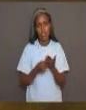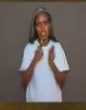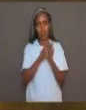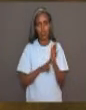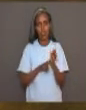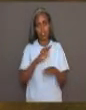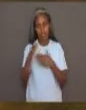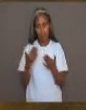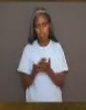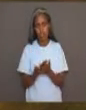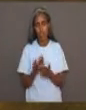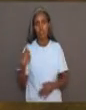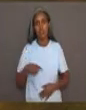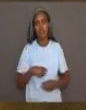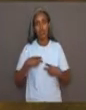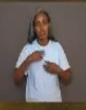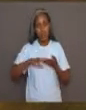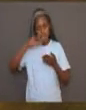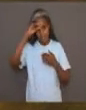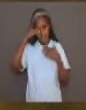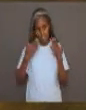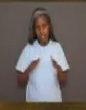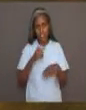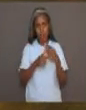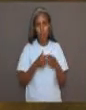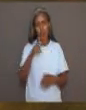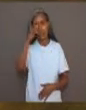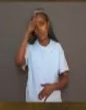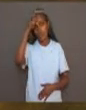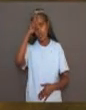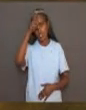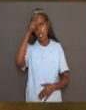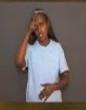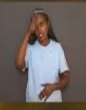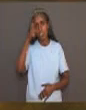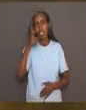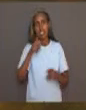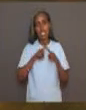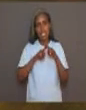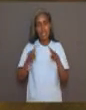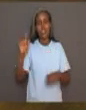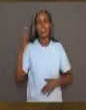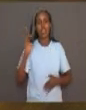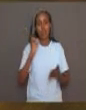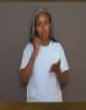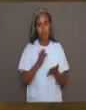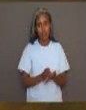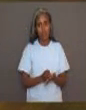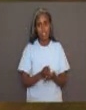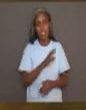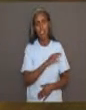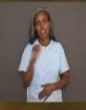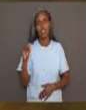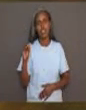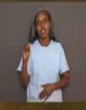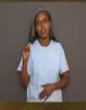everyone. We have learned about logic, the different types of proofs,